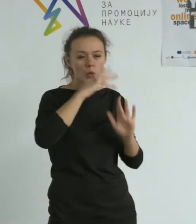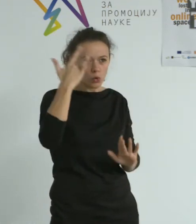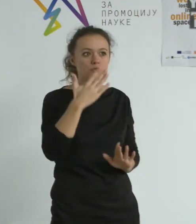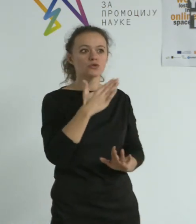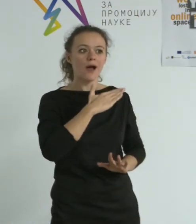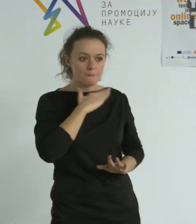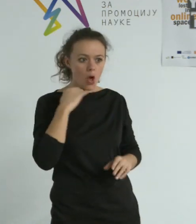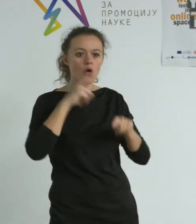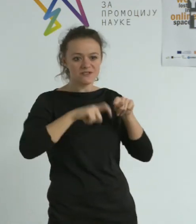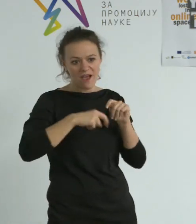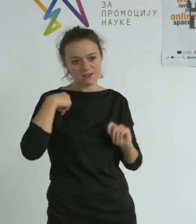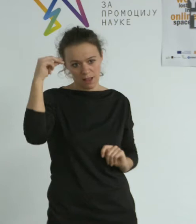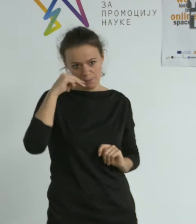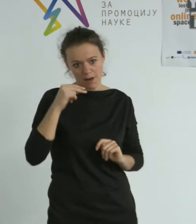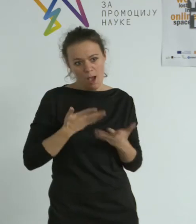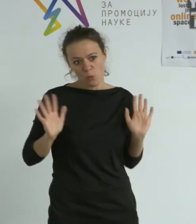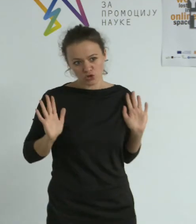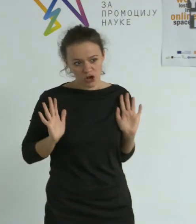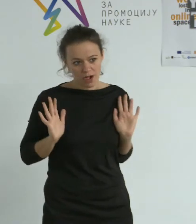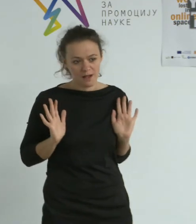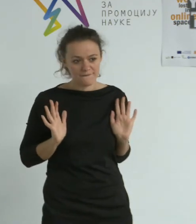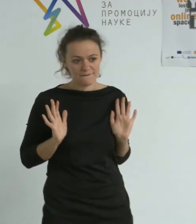of things.